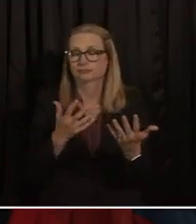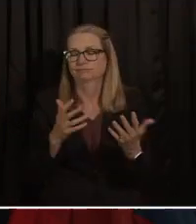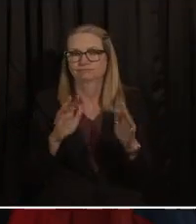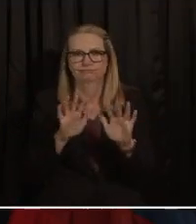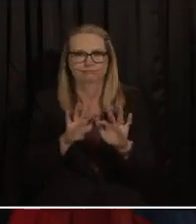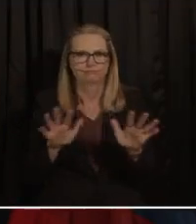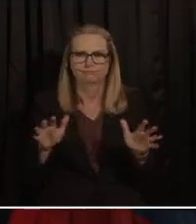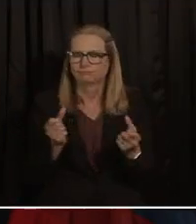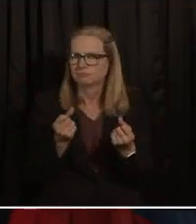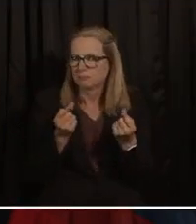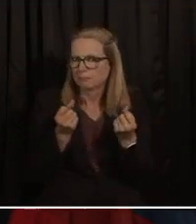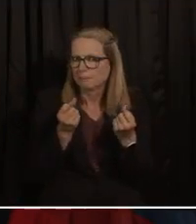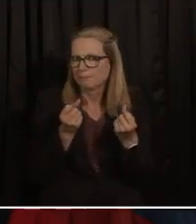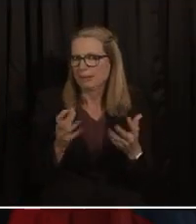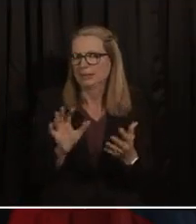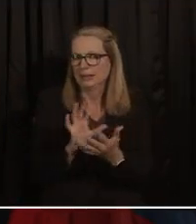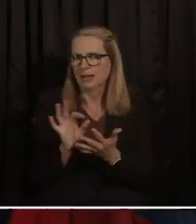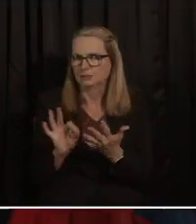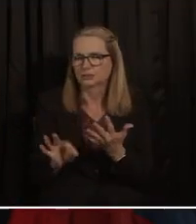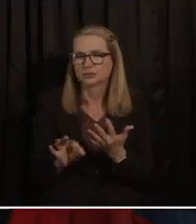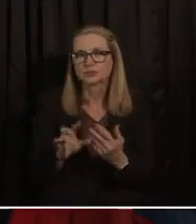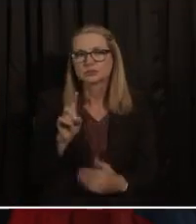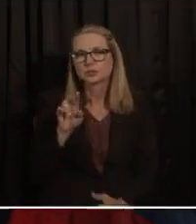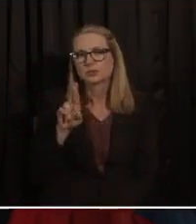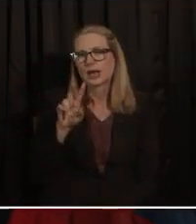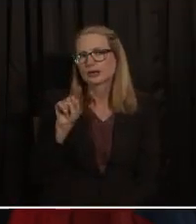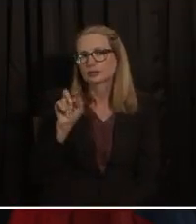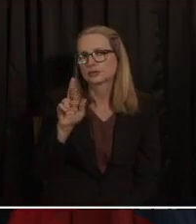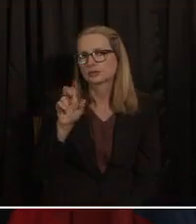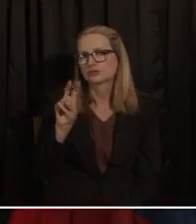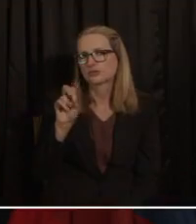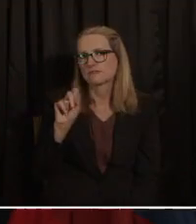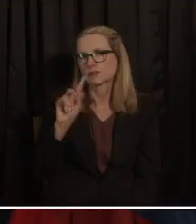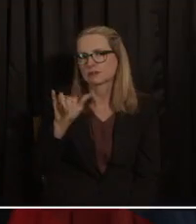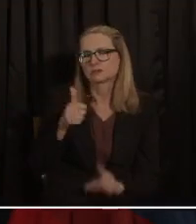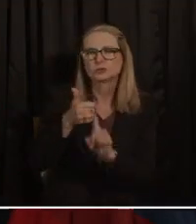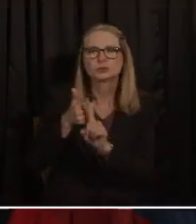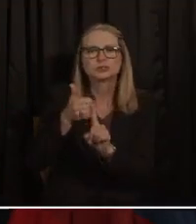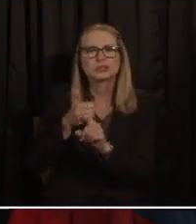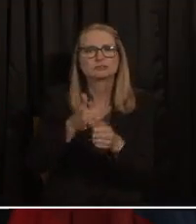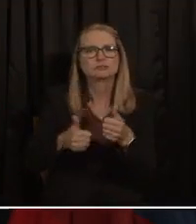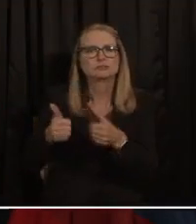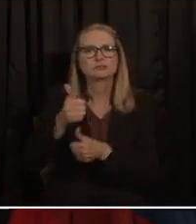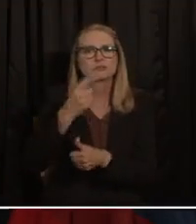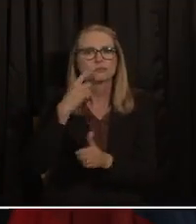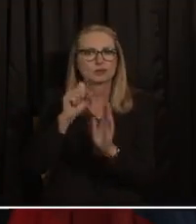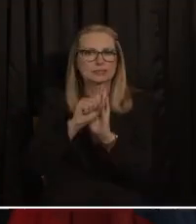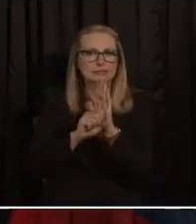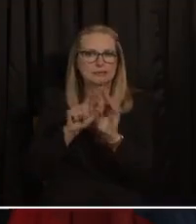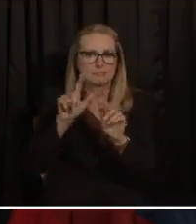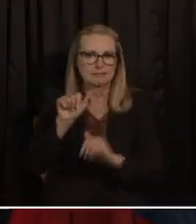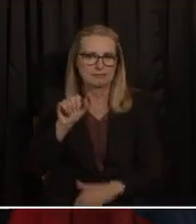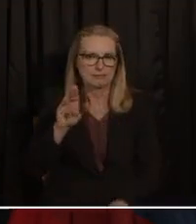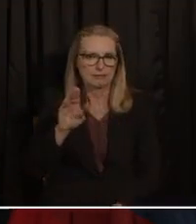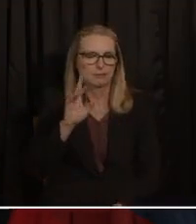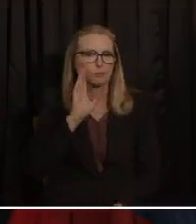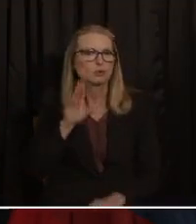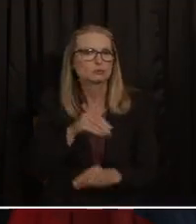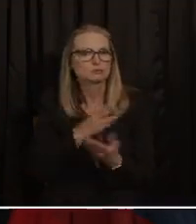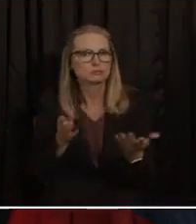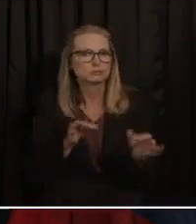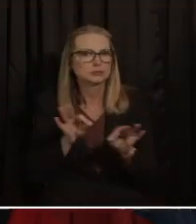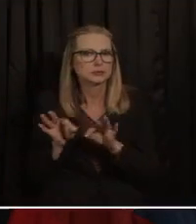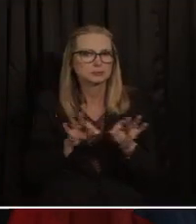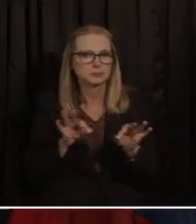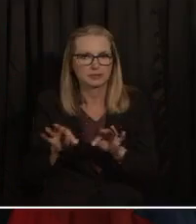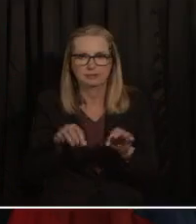many of those available. So we have Dr. Emily Travonti, the director of our state lab, who's going to give us an overview of testing in Colorado.